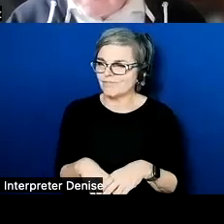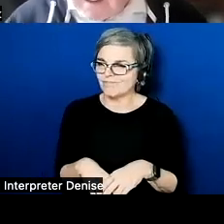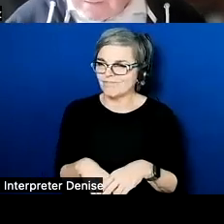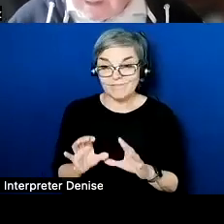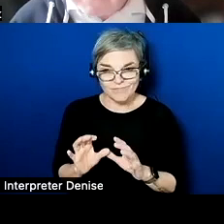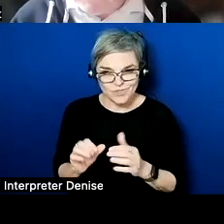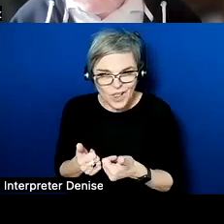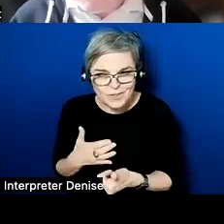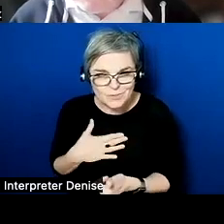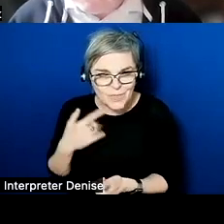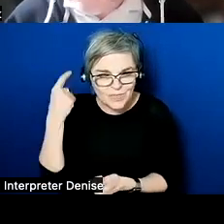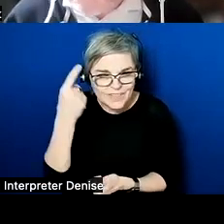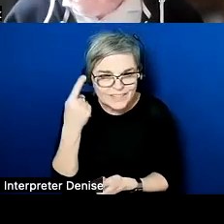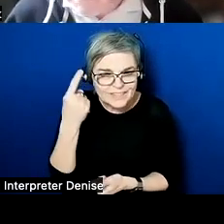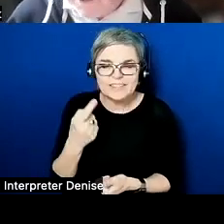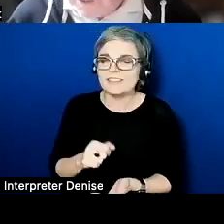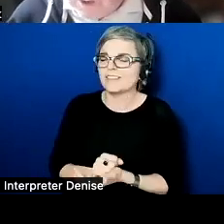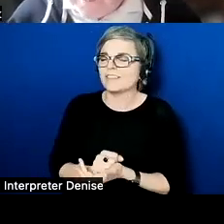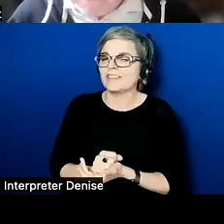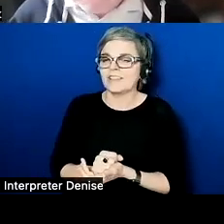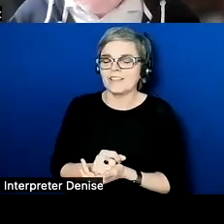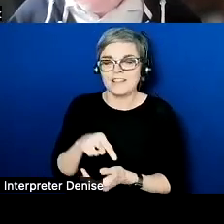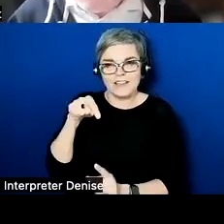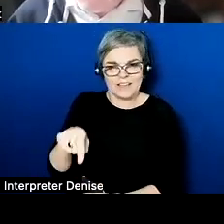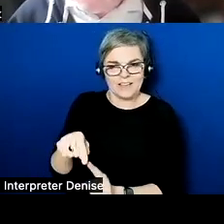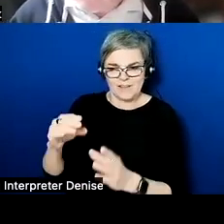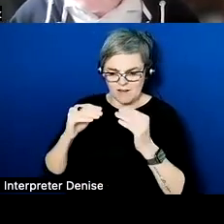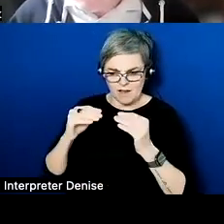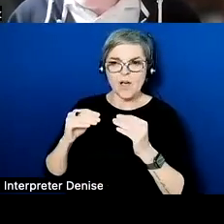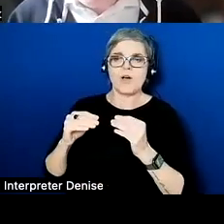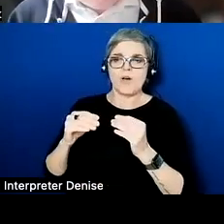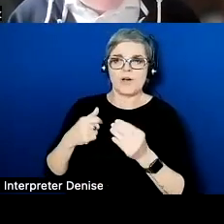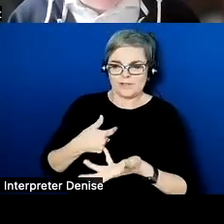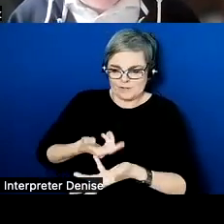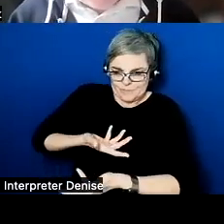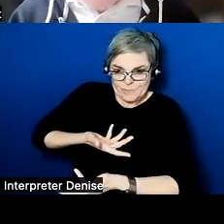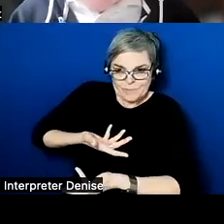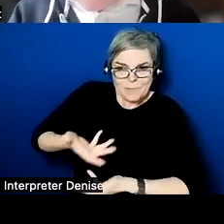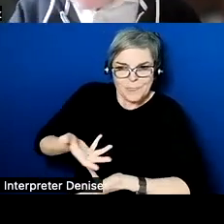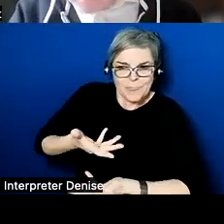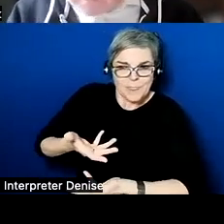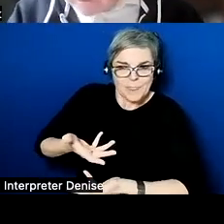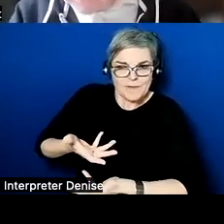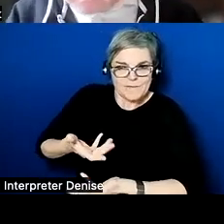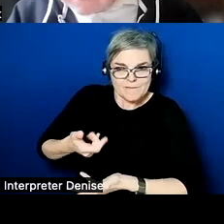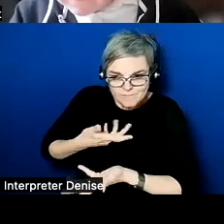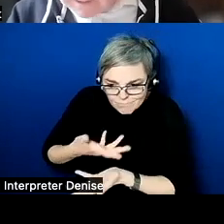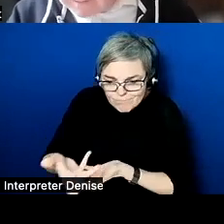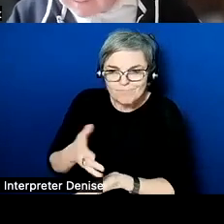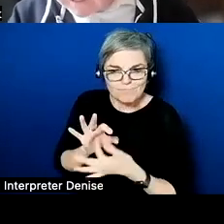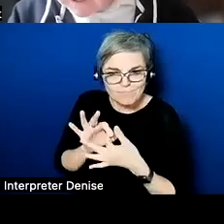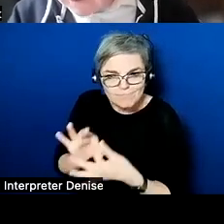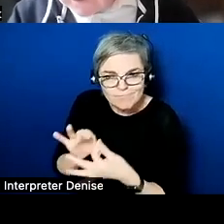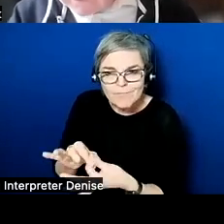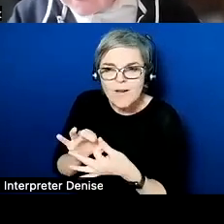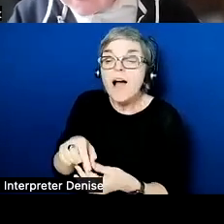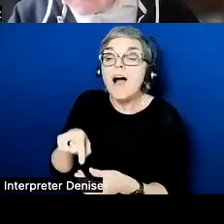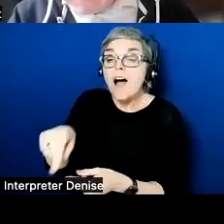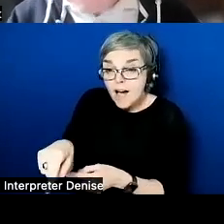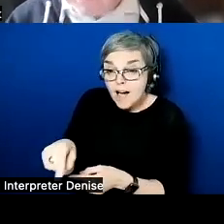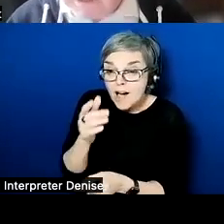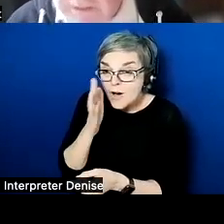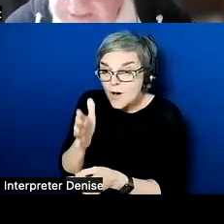then that's when almost new competencies get revealed in myself because of these interactions and